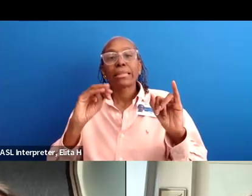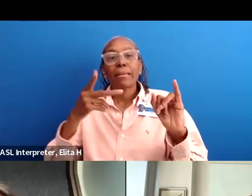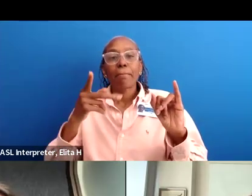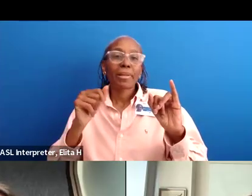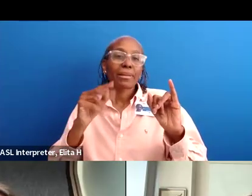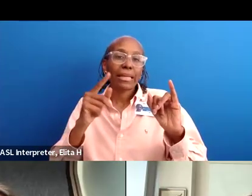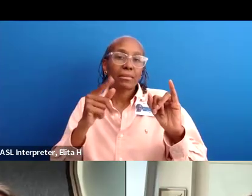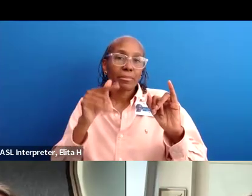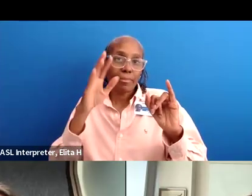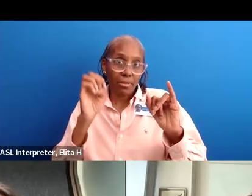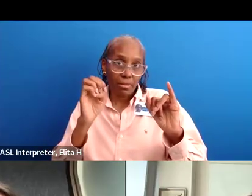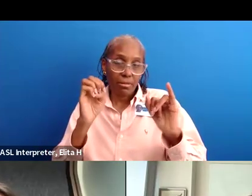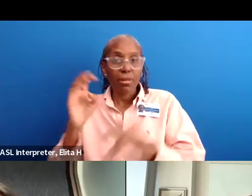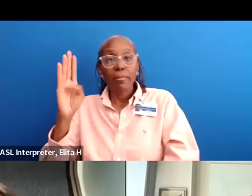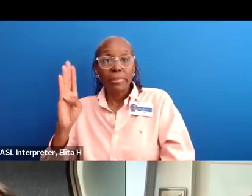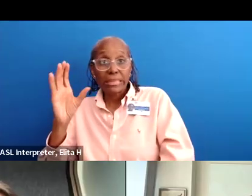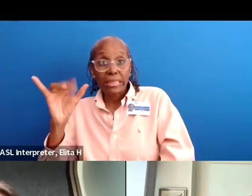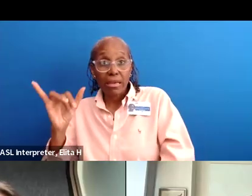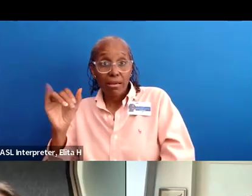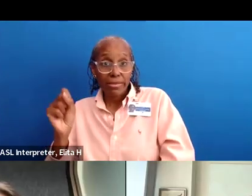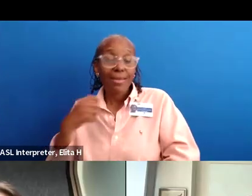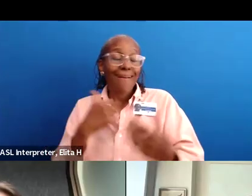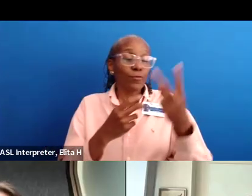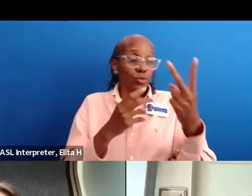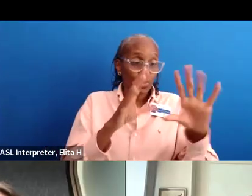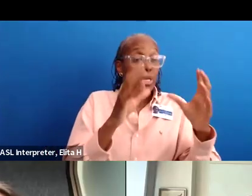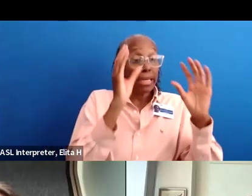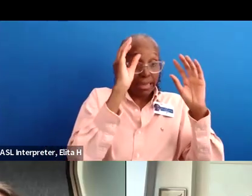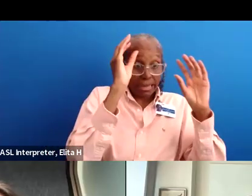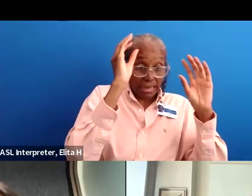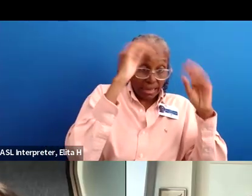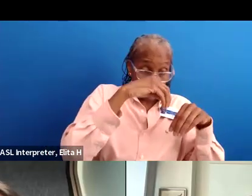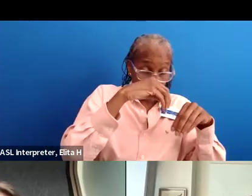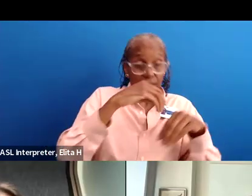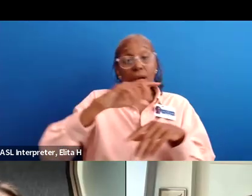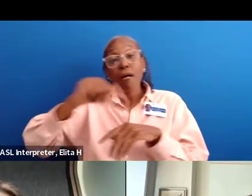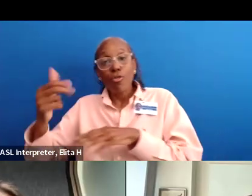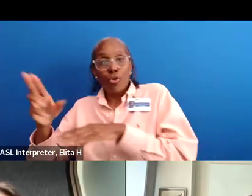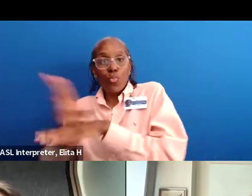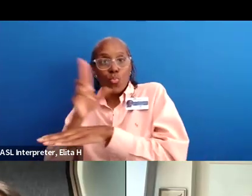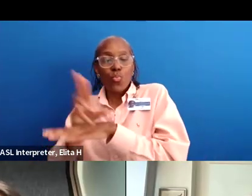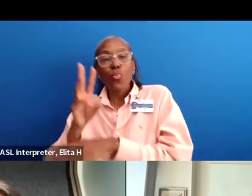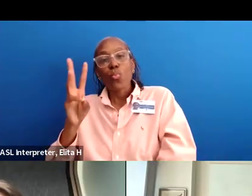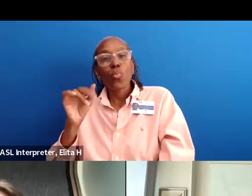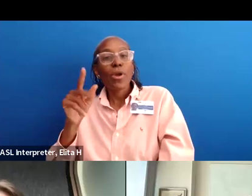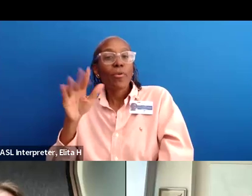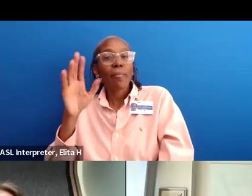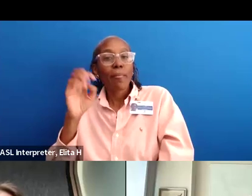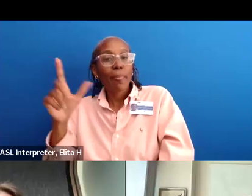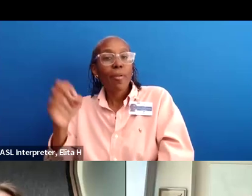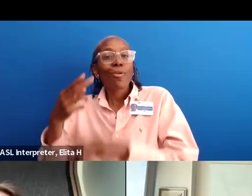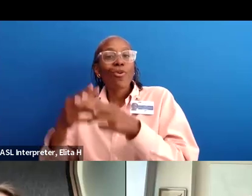And BCIs can be categorized into two types. So one is implantable, and then the other is wearable, or also called